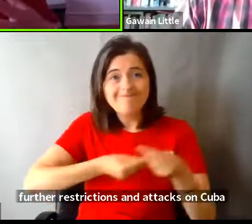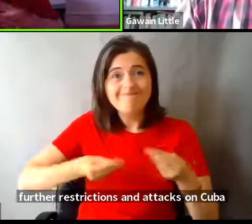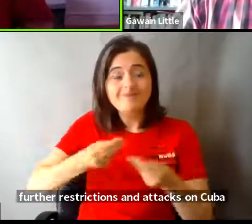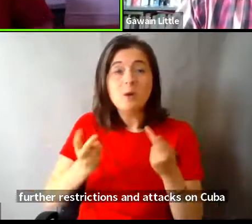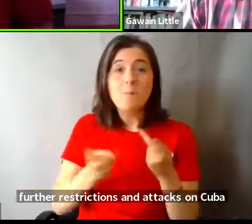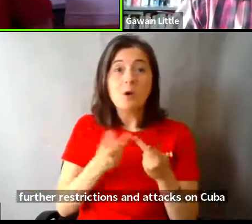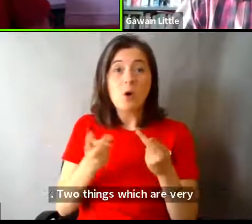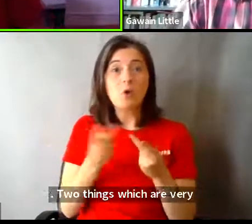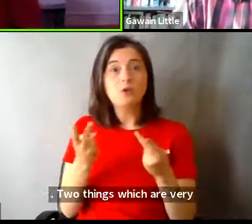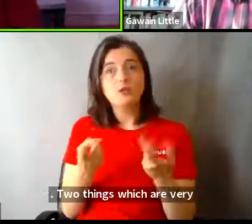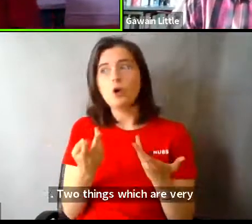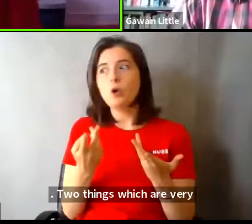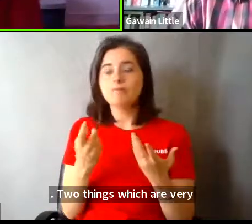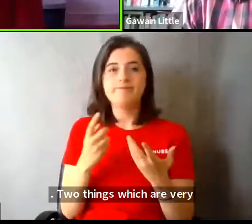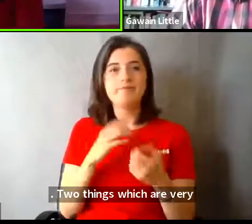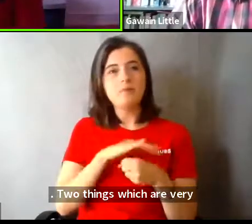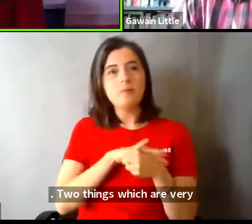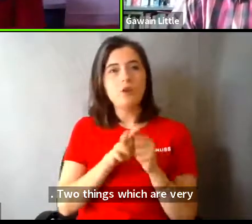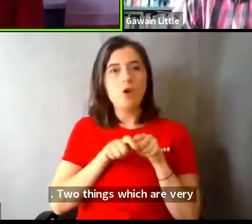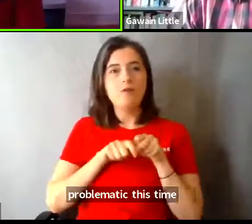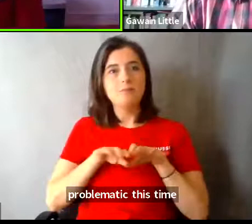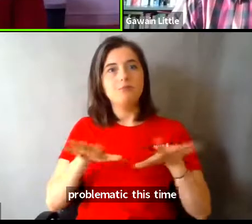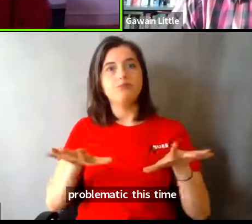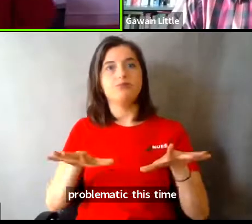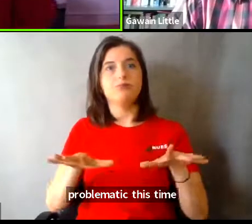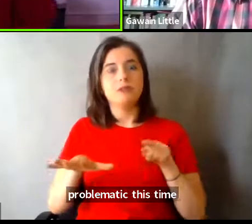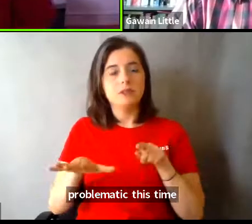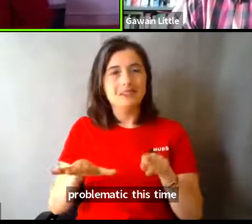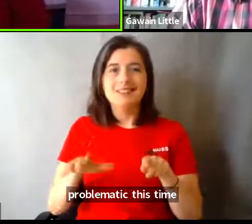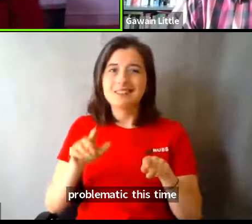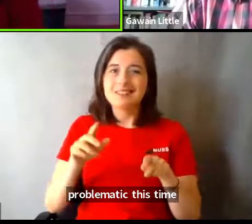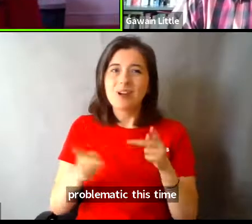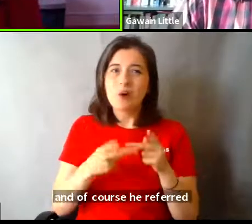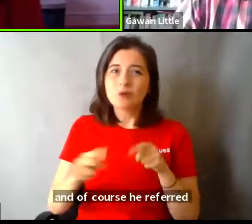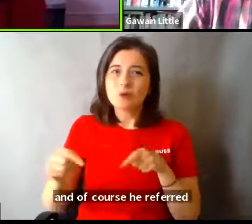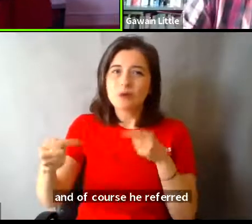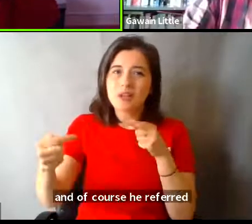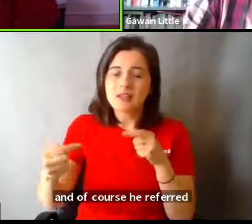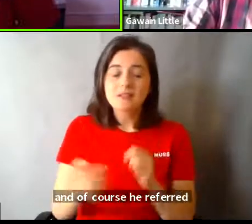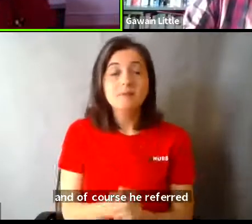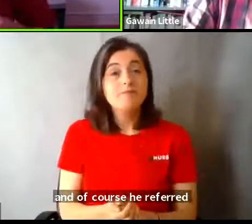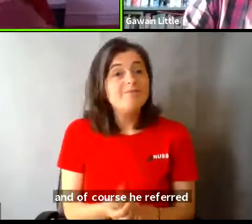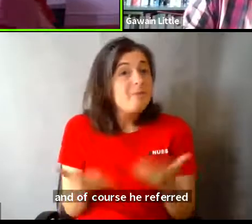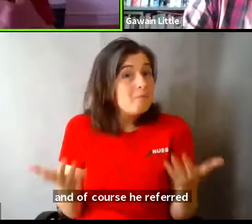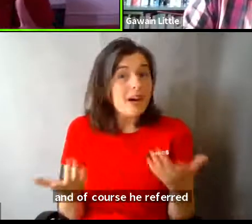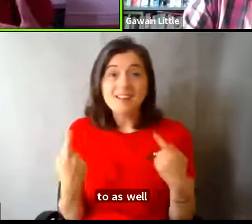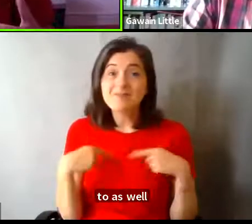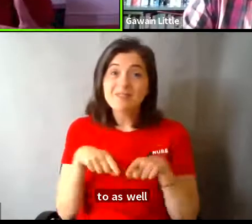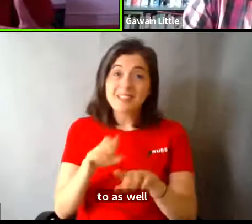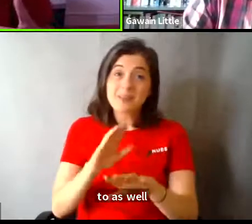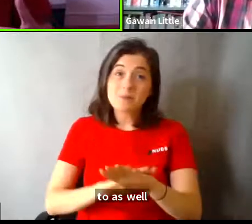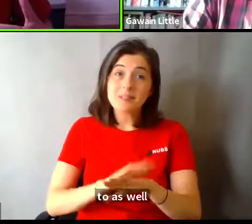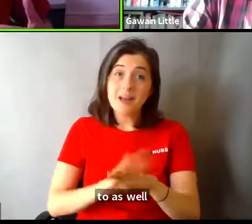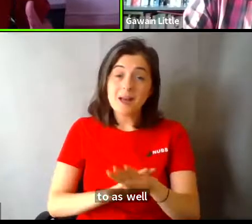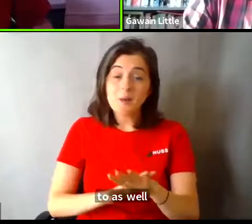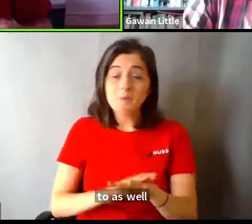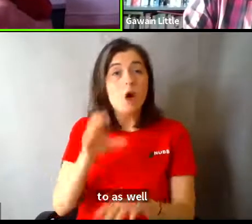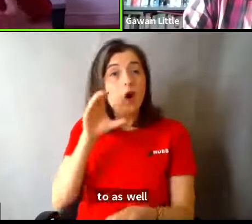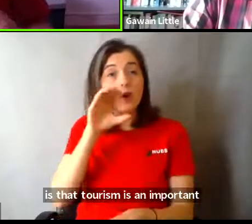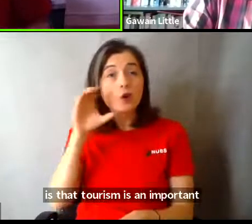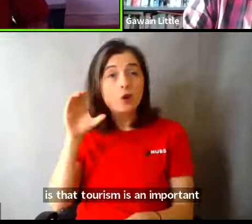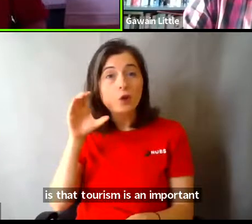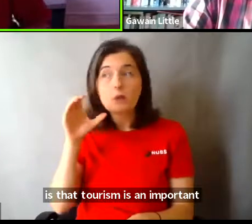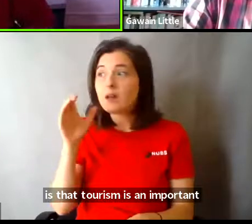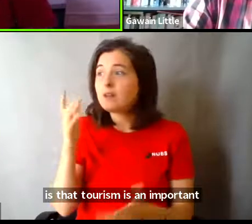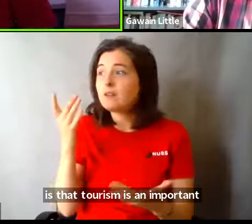COVID-19, that's a challenge as well. But even in the face of that, Cuba has maintained its concern for its own population